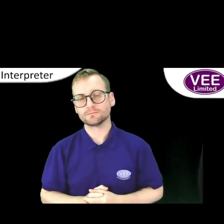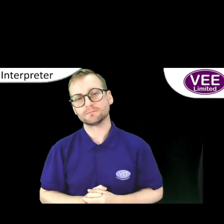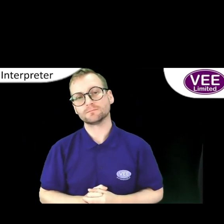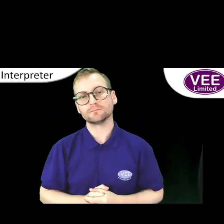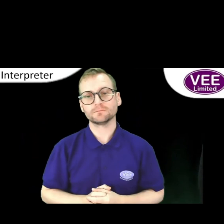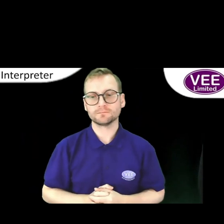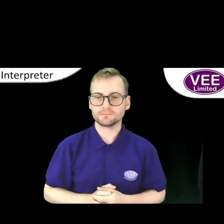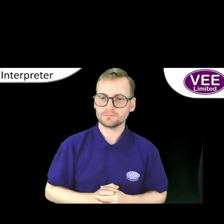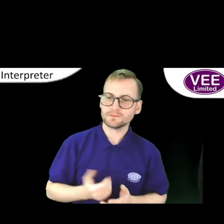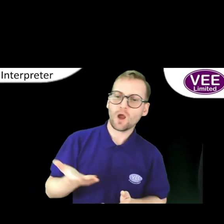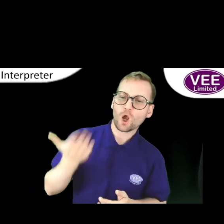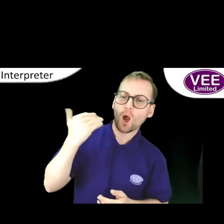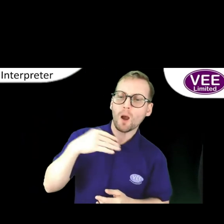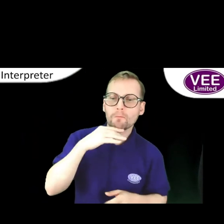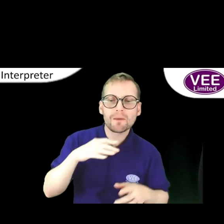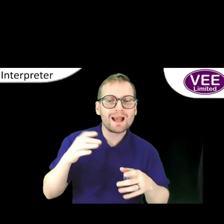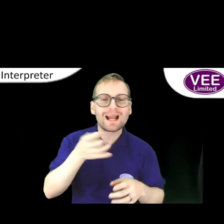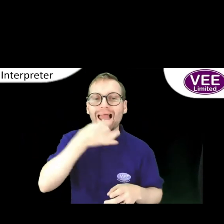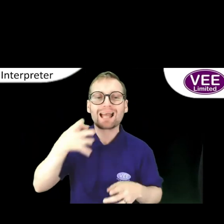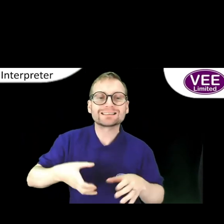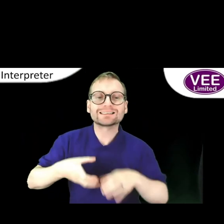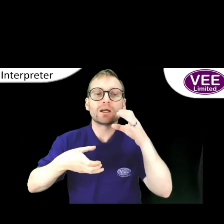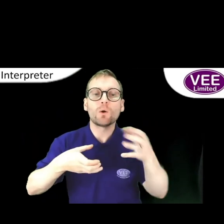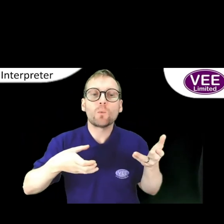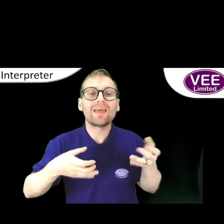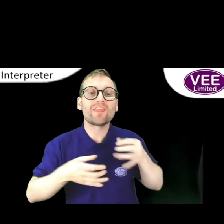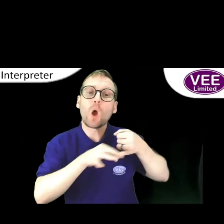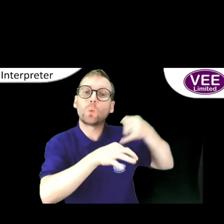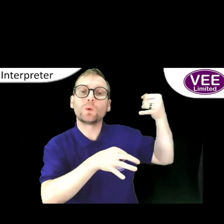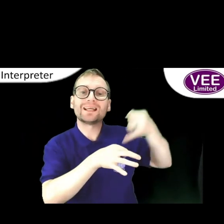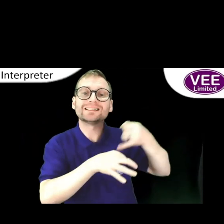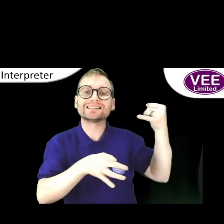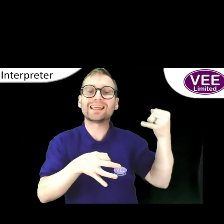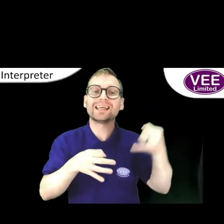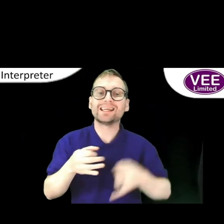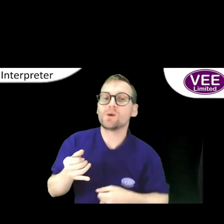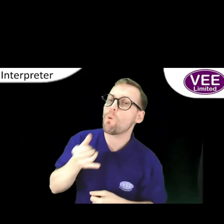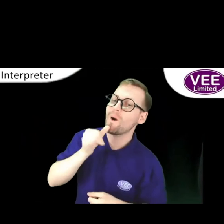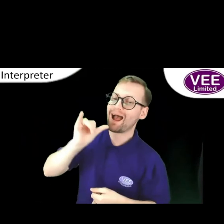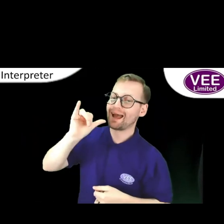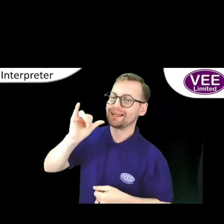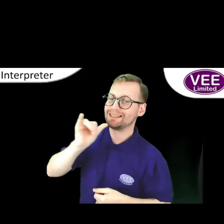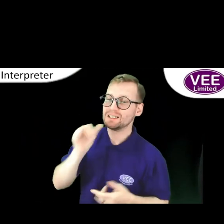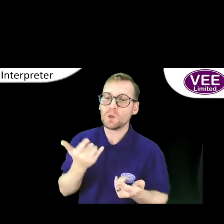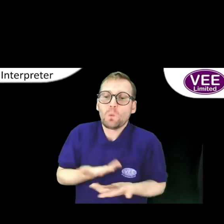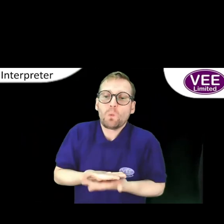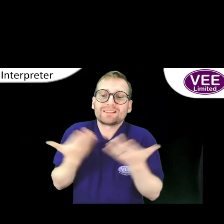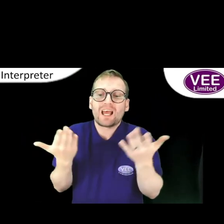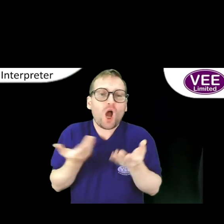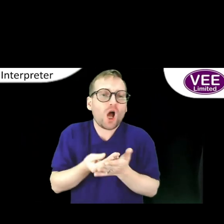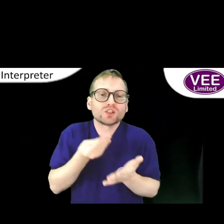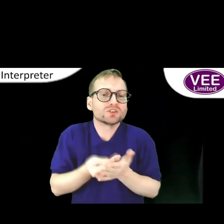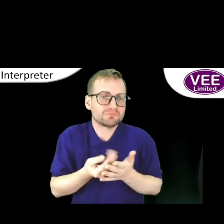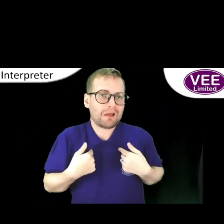Come fill up your glass with a whiskey or wine, and whatever the